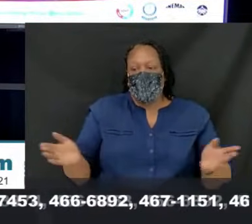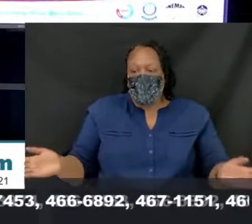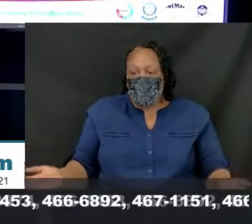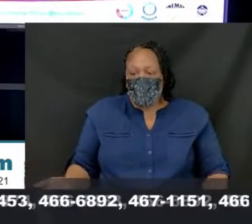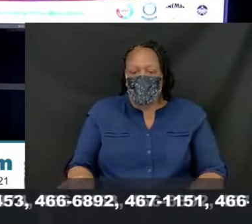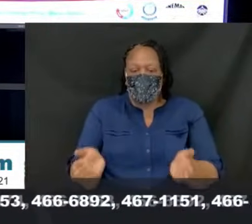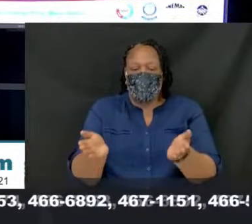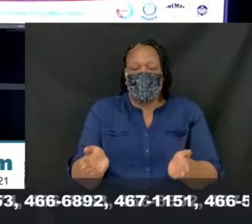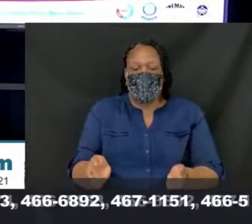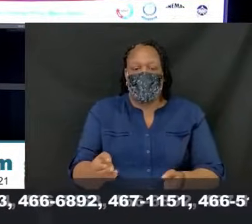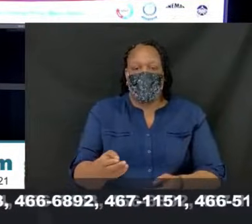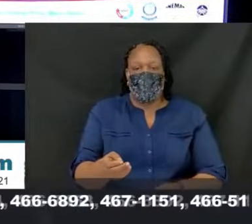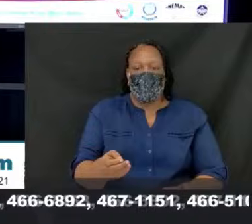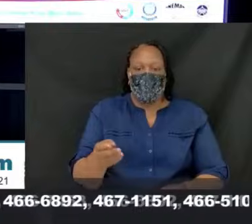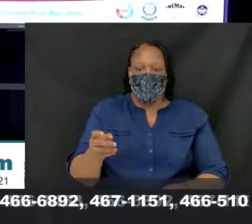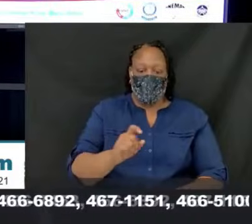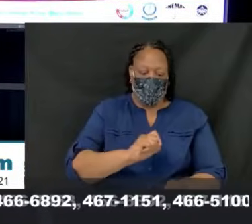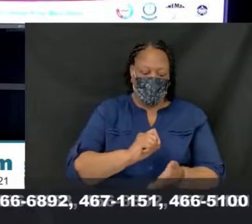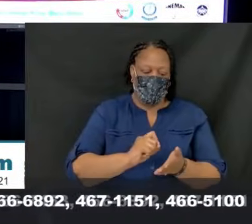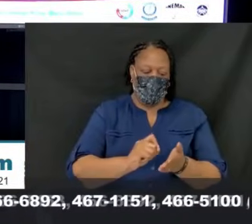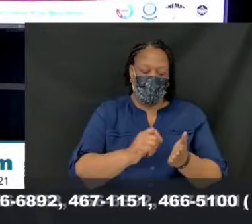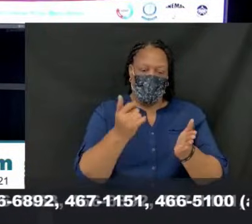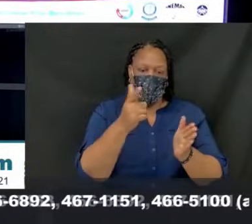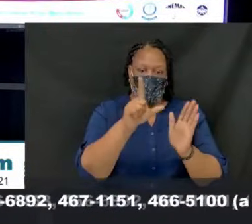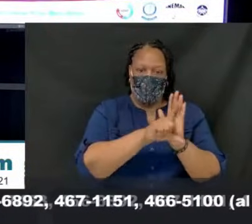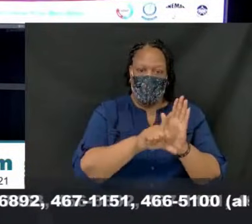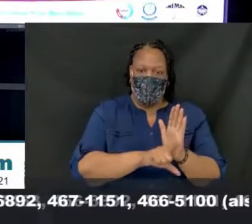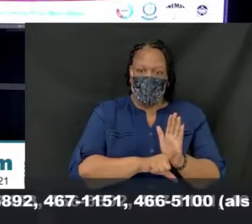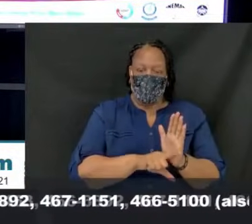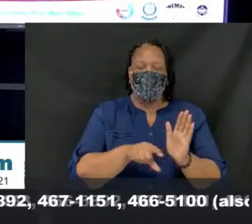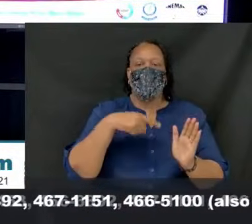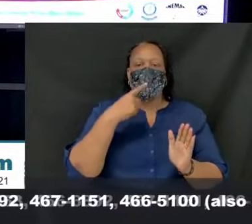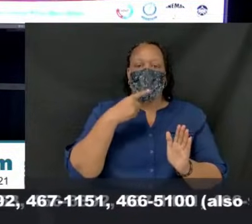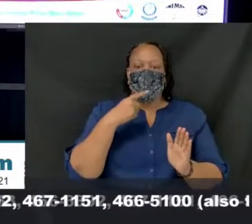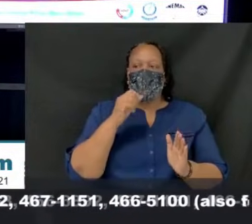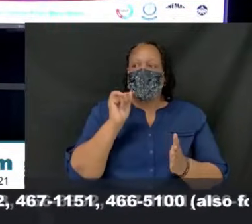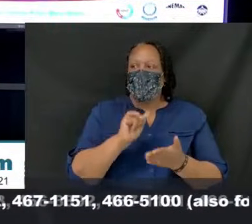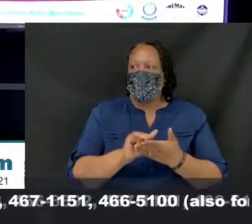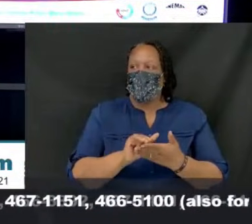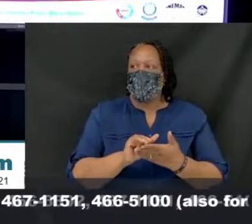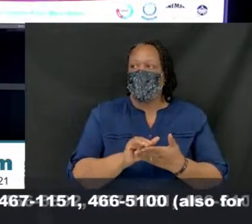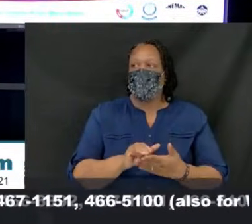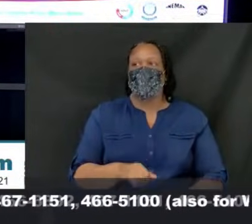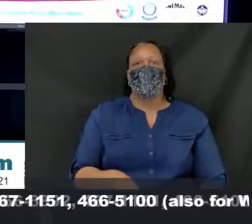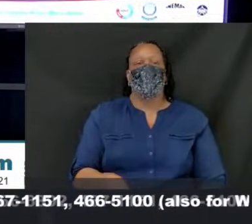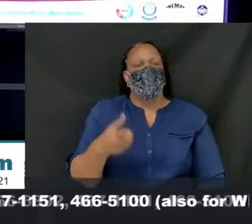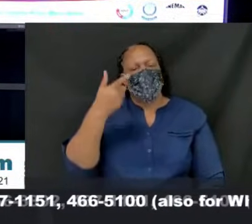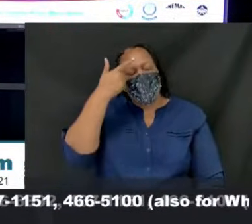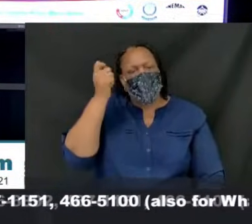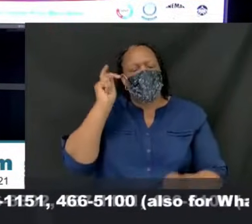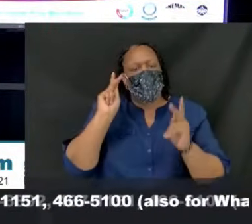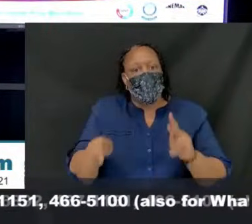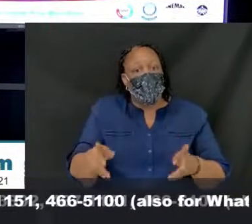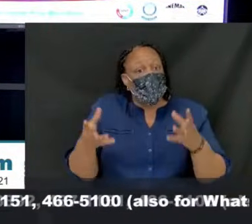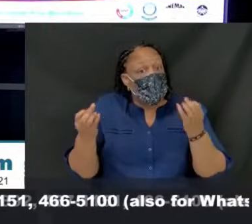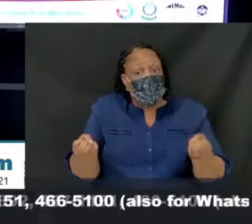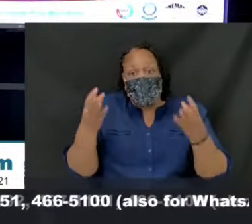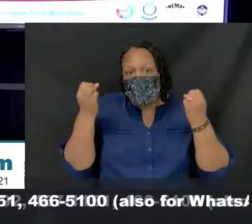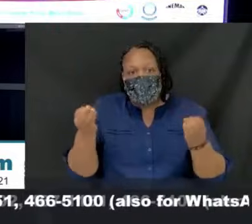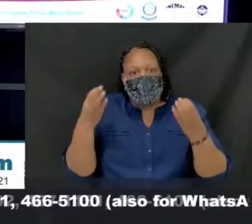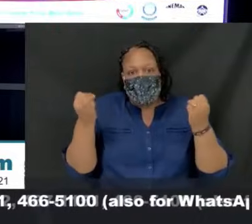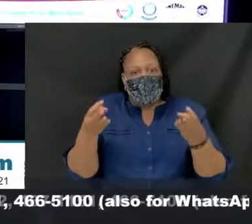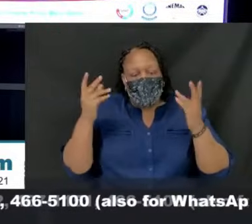were deemed necessary because of exceptionally high levels of vaccine hesitancy, outbreaks in the